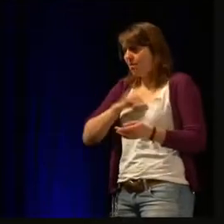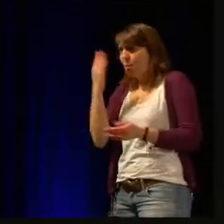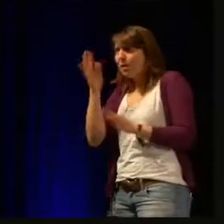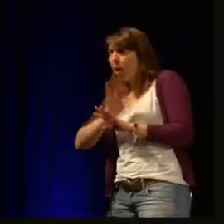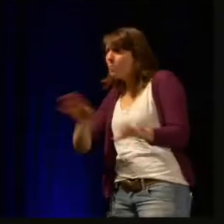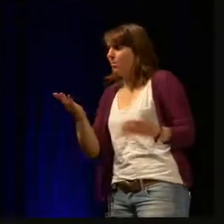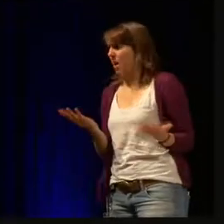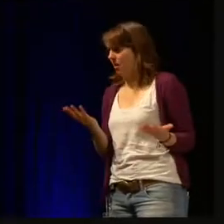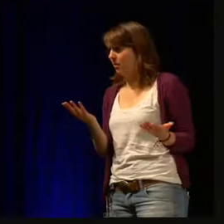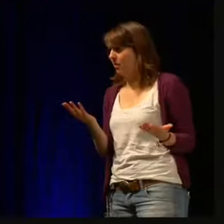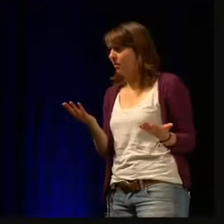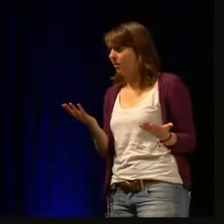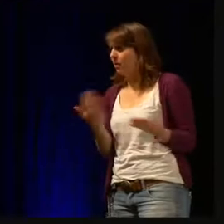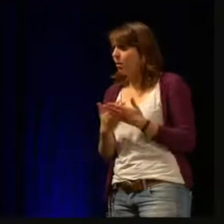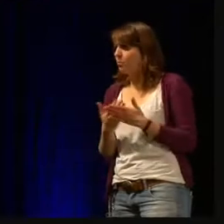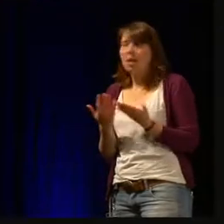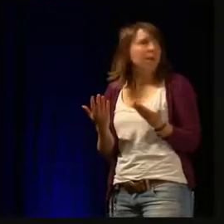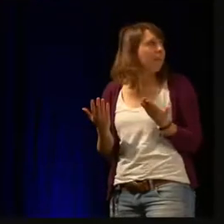trust those algorithms.